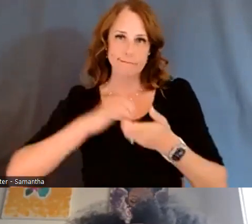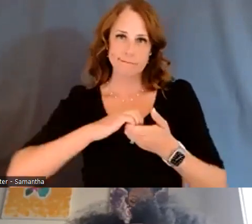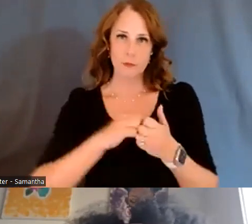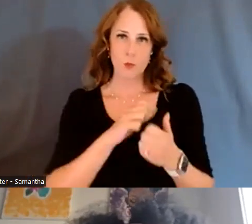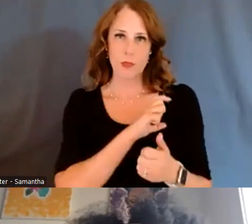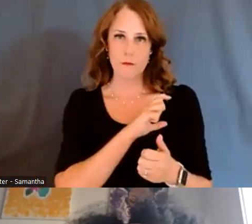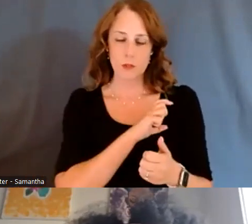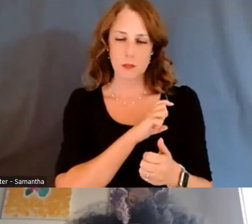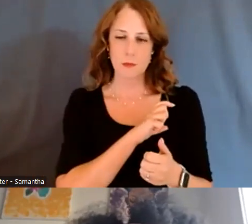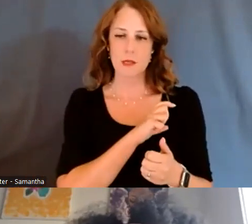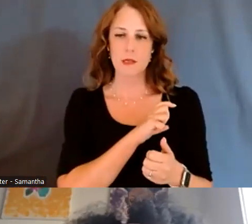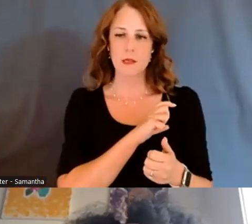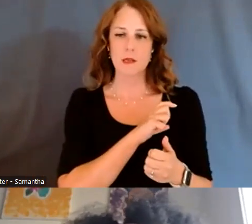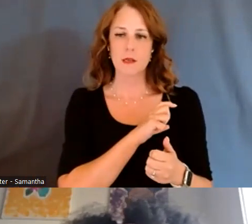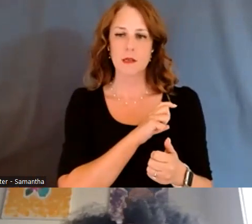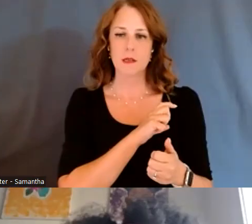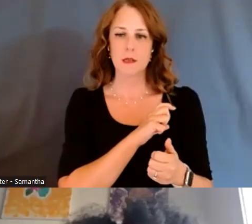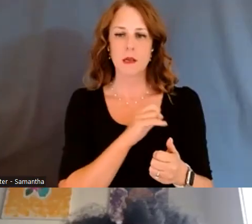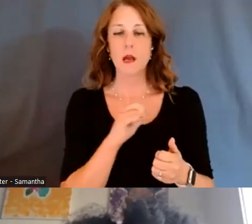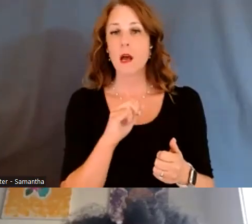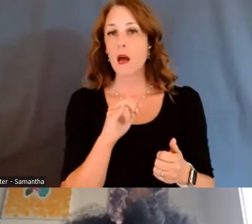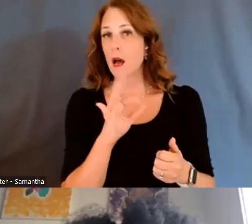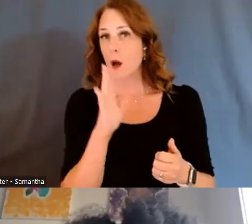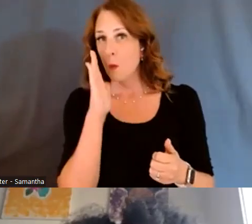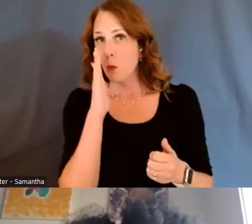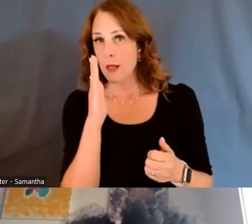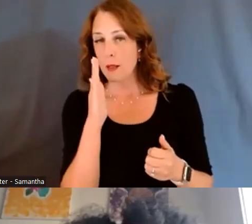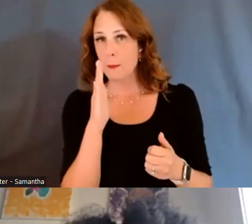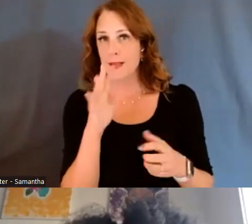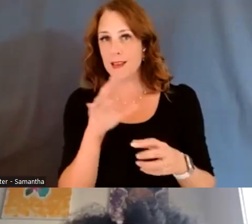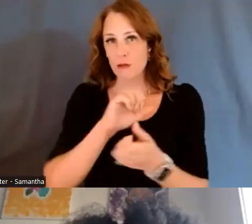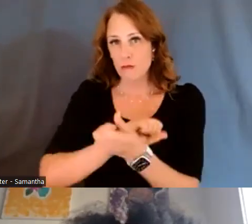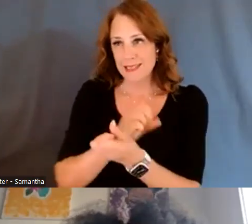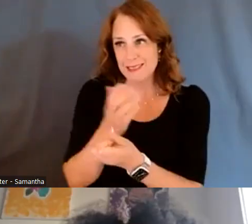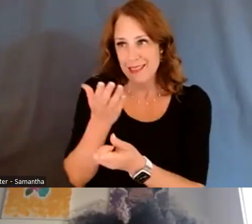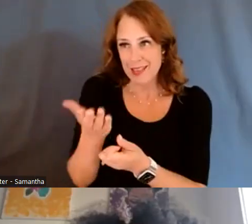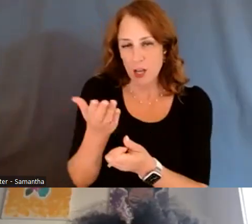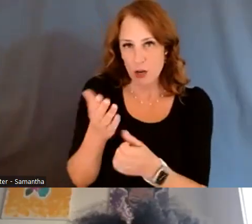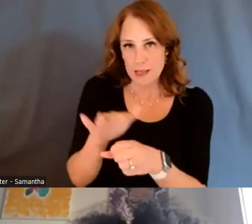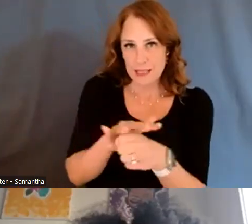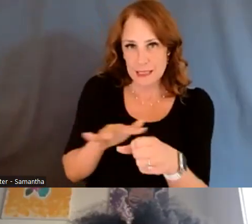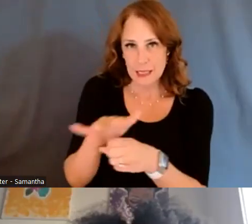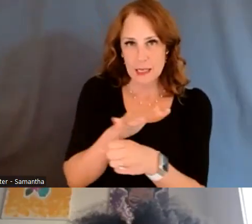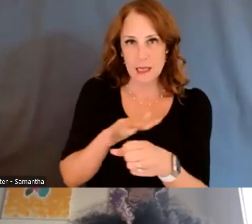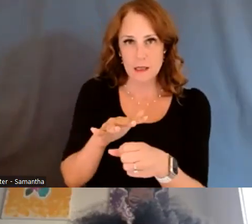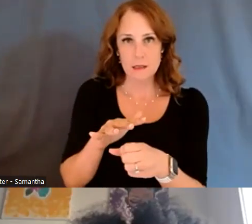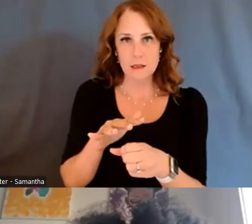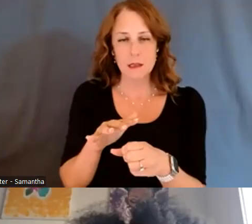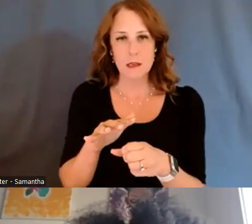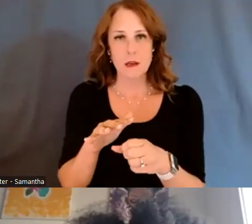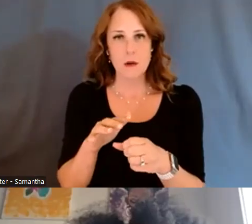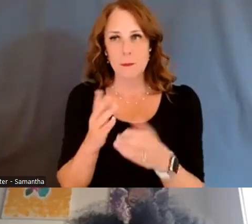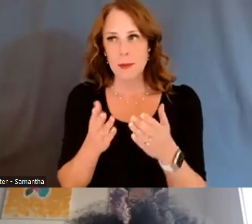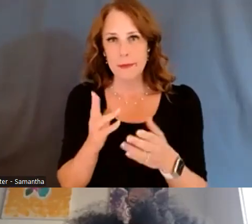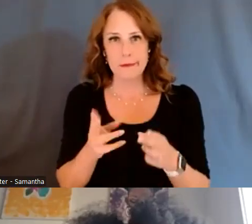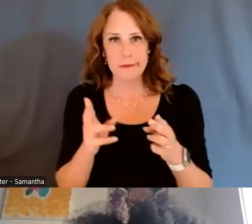and if it's going to be an on-scene arrest based on the exigency or